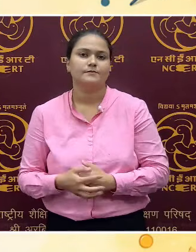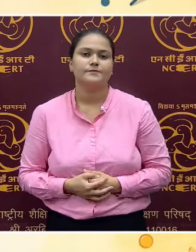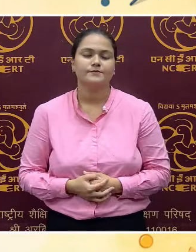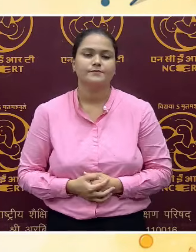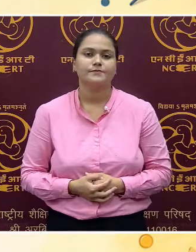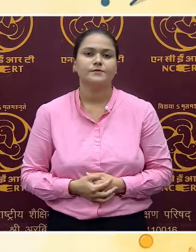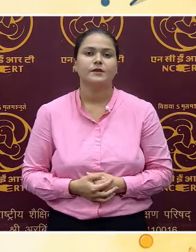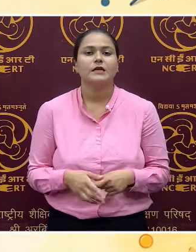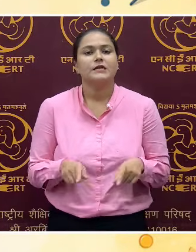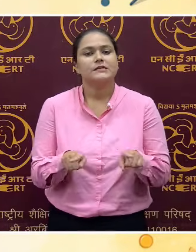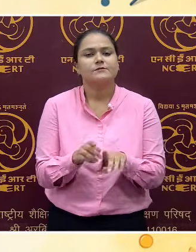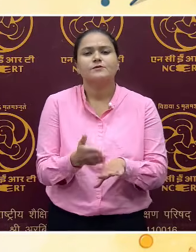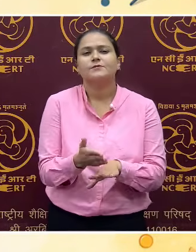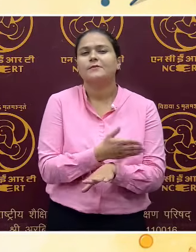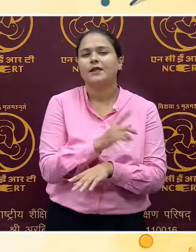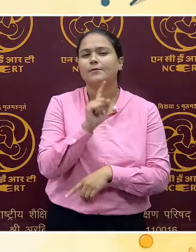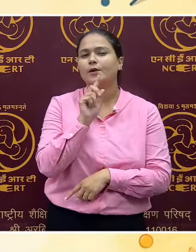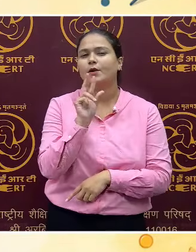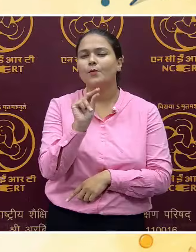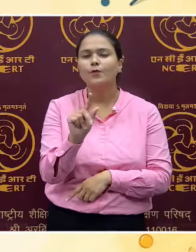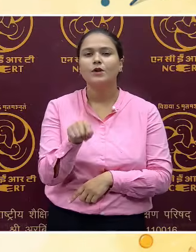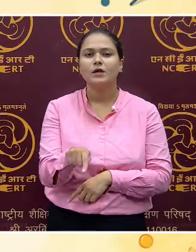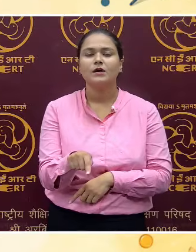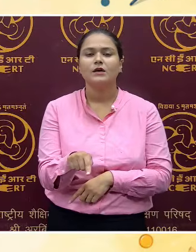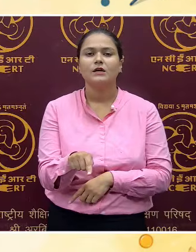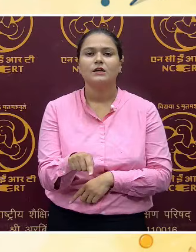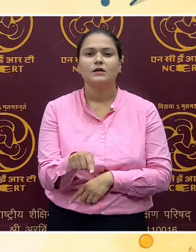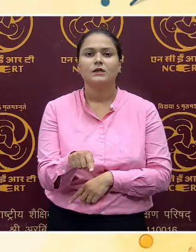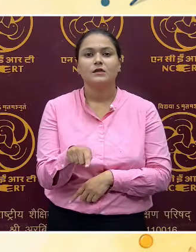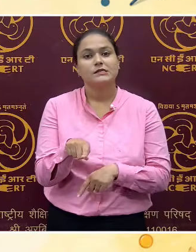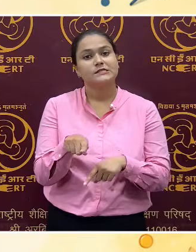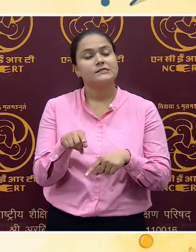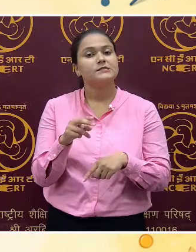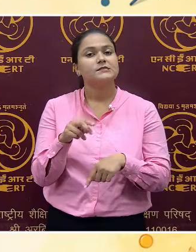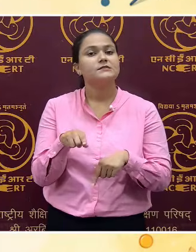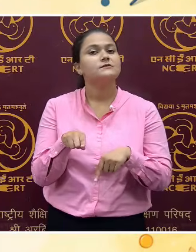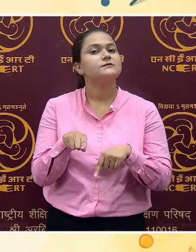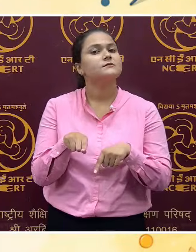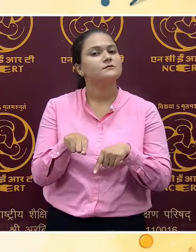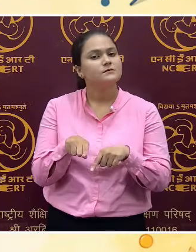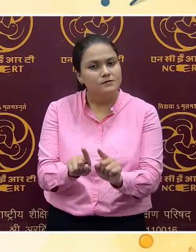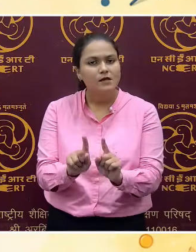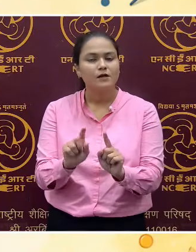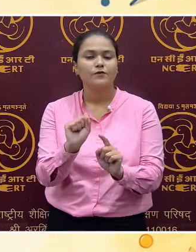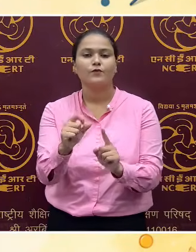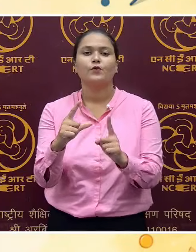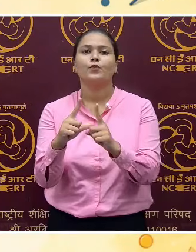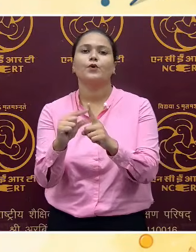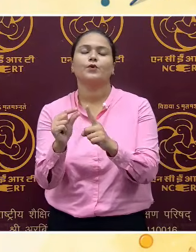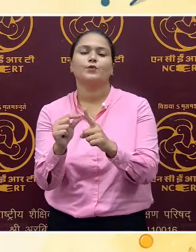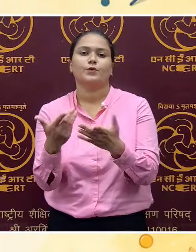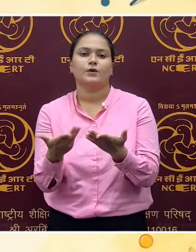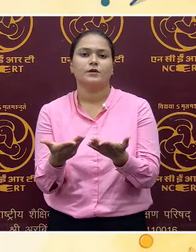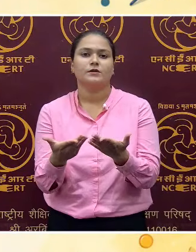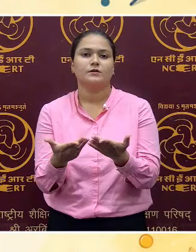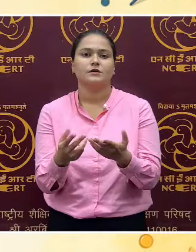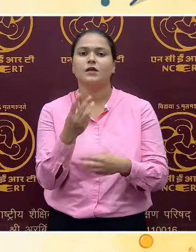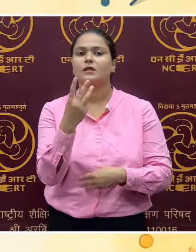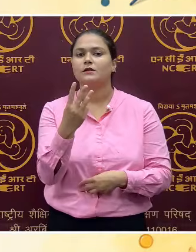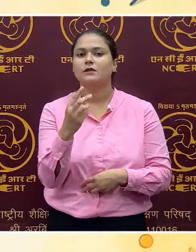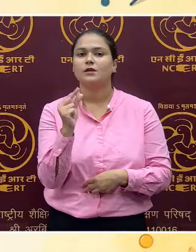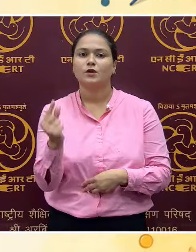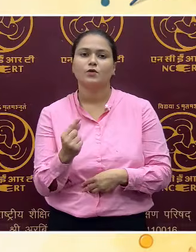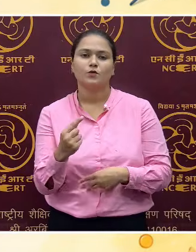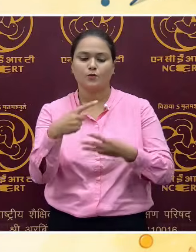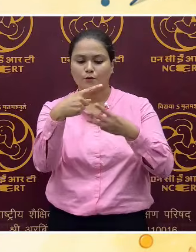So, like I said, this is taking ownership into your own hands, that is active voice. So, use of active voice, there are three uses that they